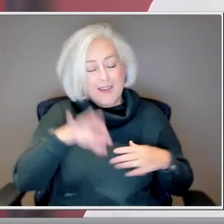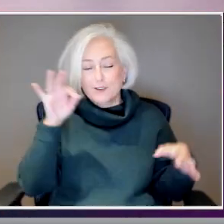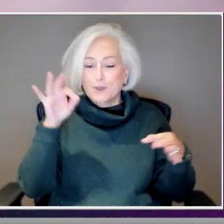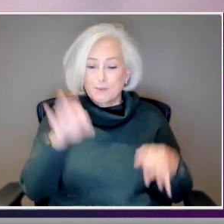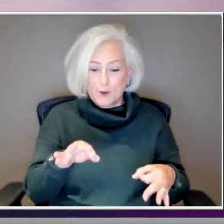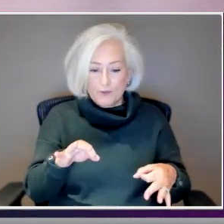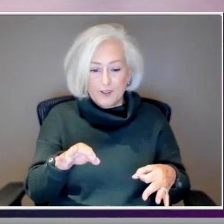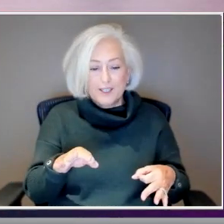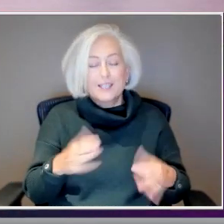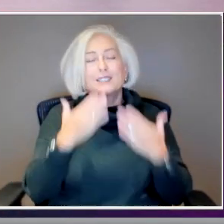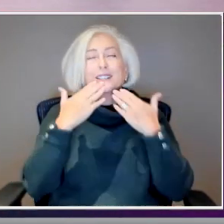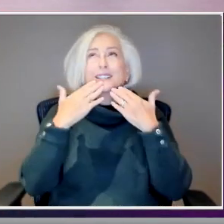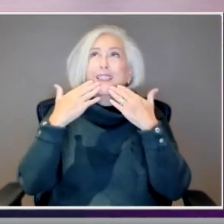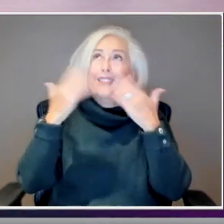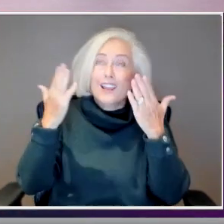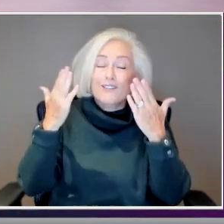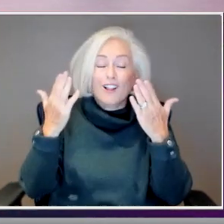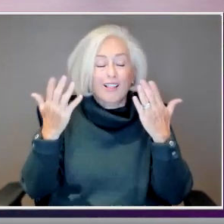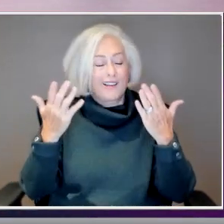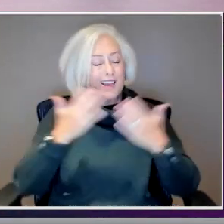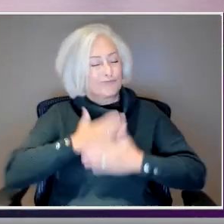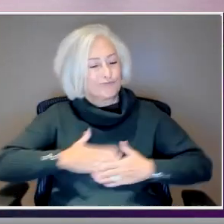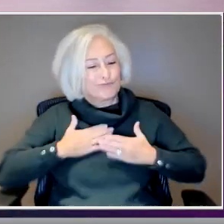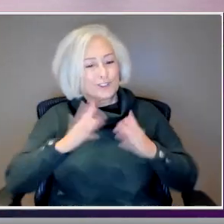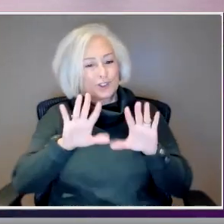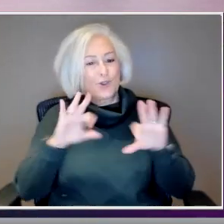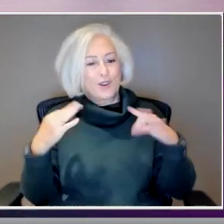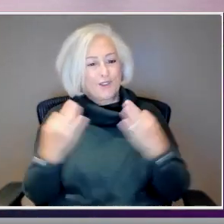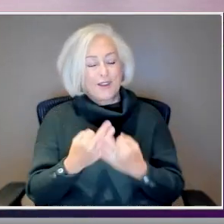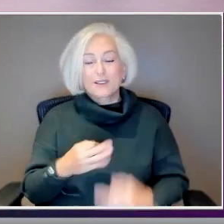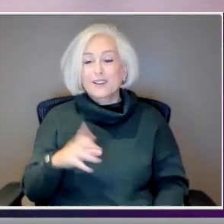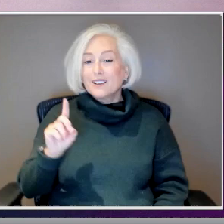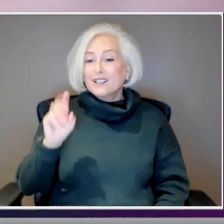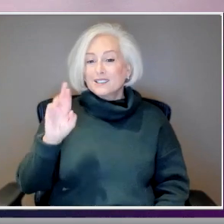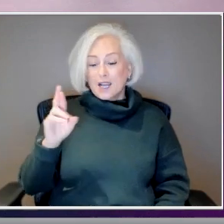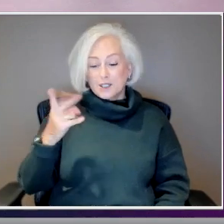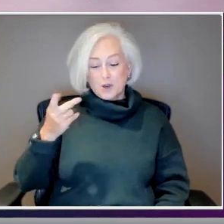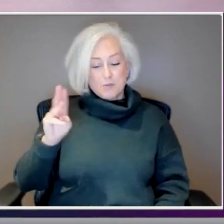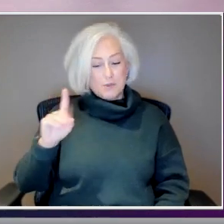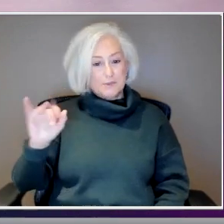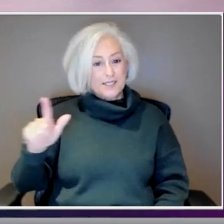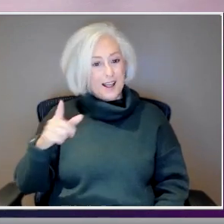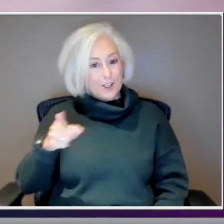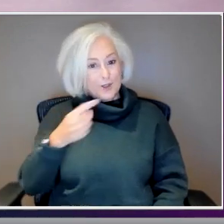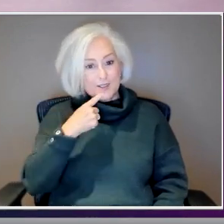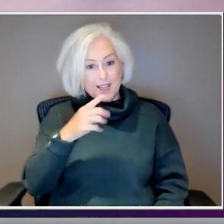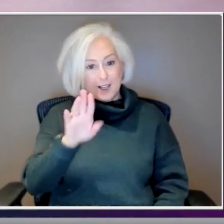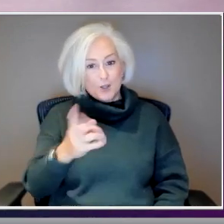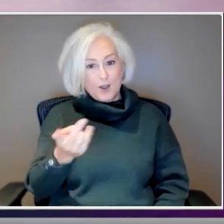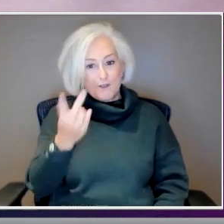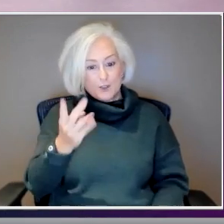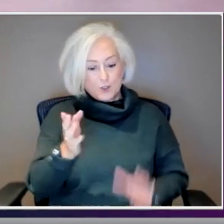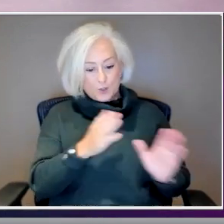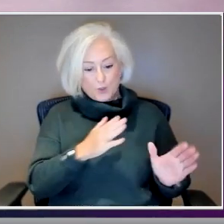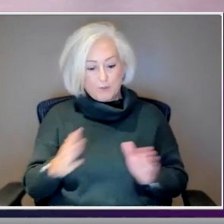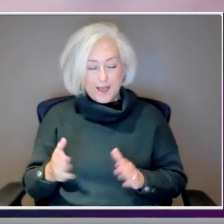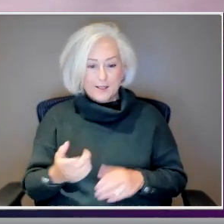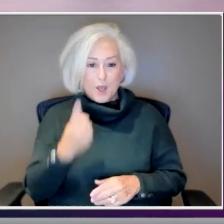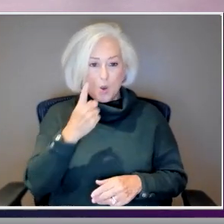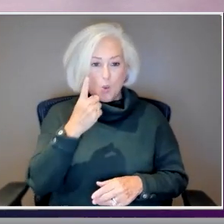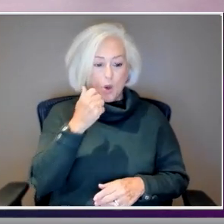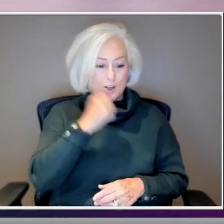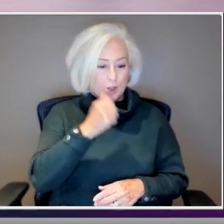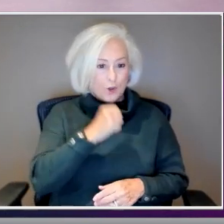And you're good at that, Dr. Pimentel. You're talking about you have plans with your girls, and you have one girl that's more type A, and the other girl, you just go with the